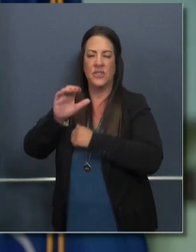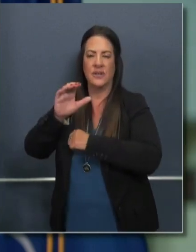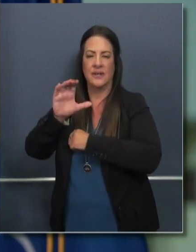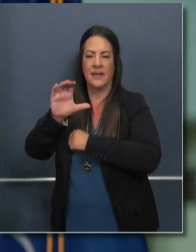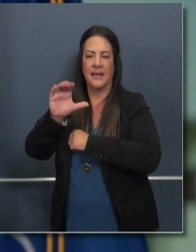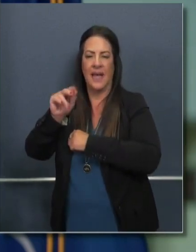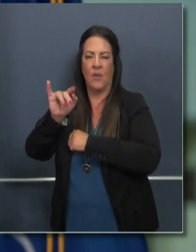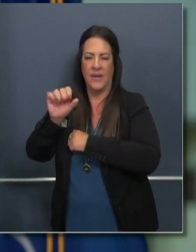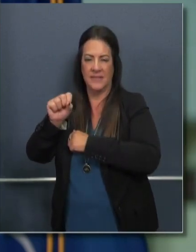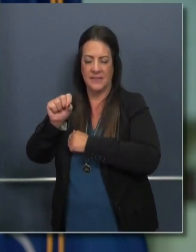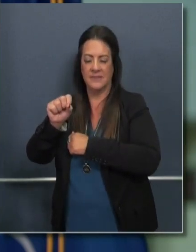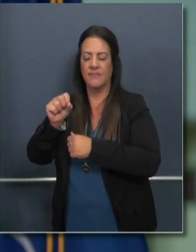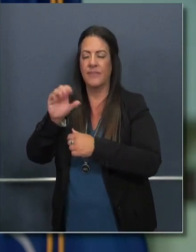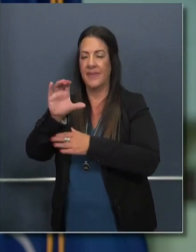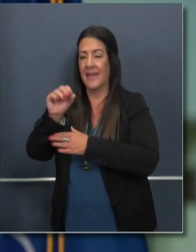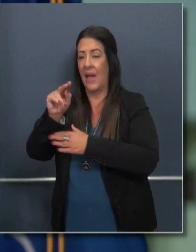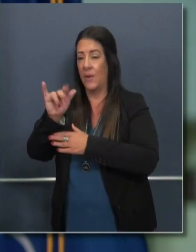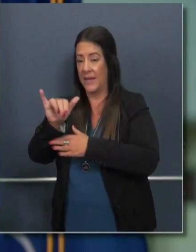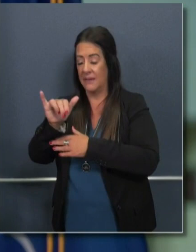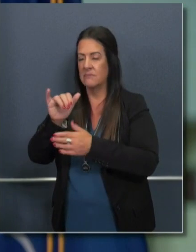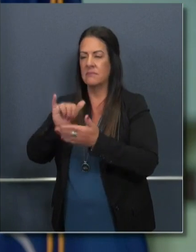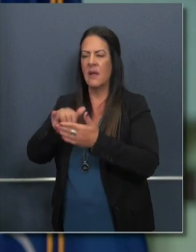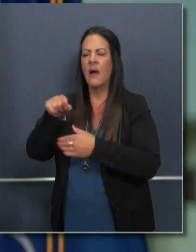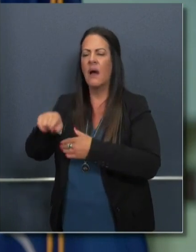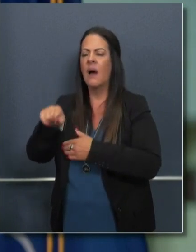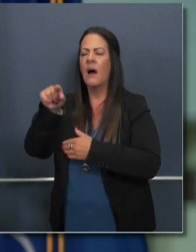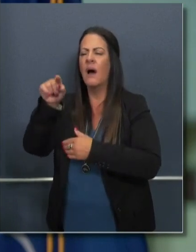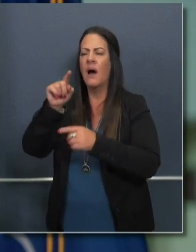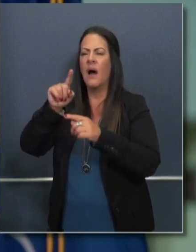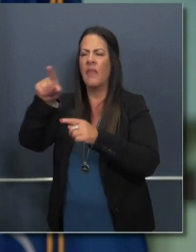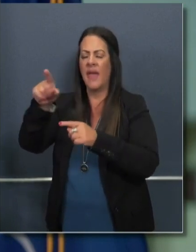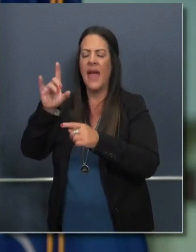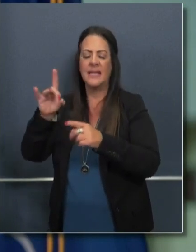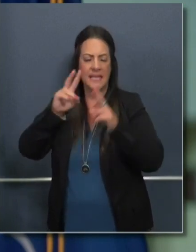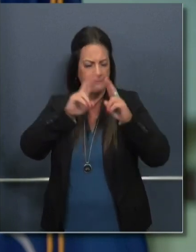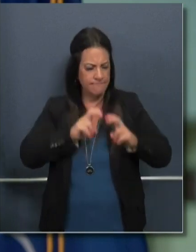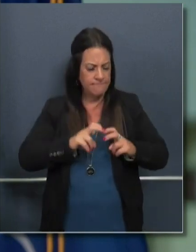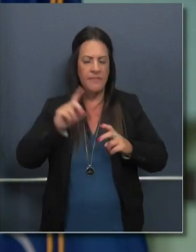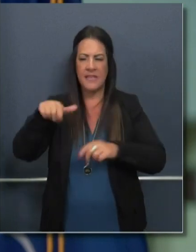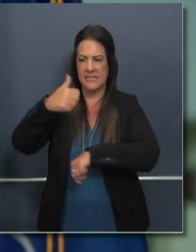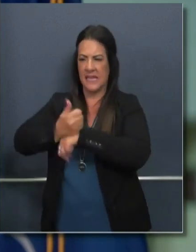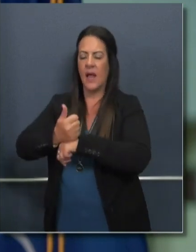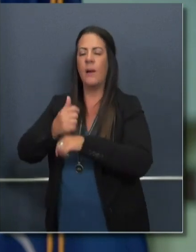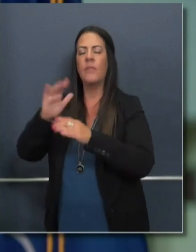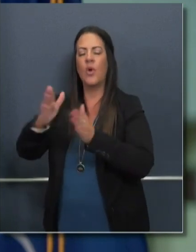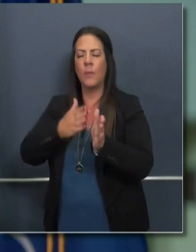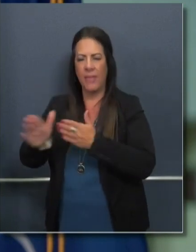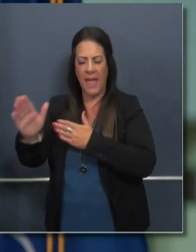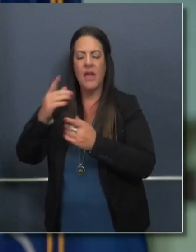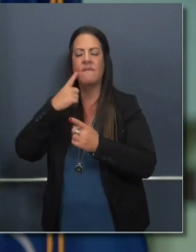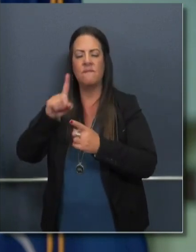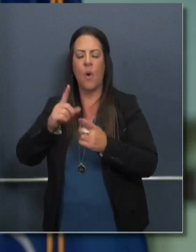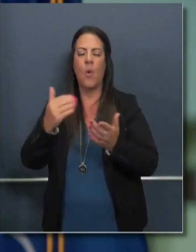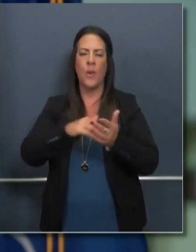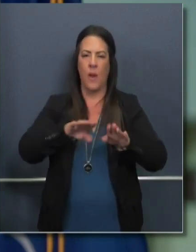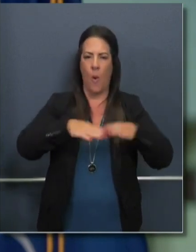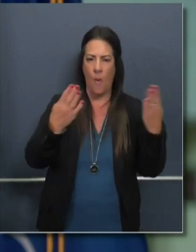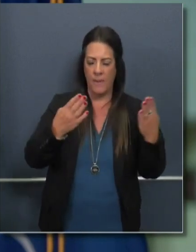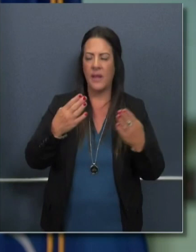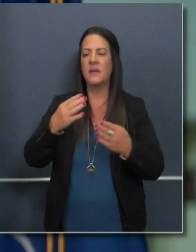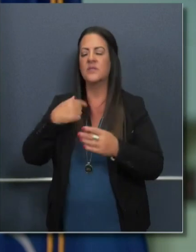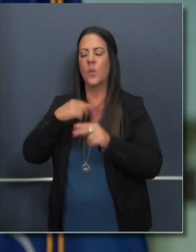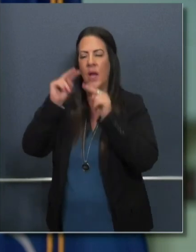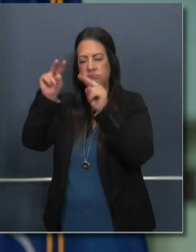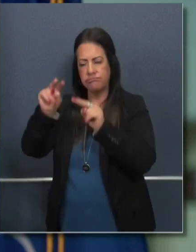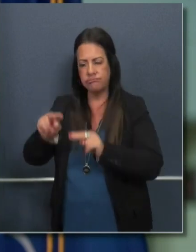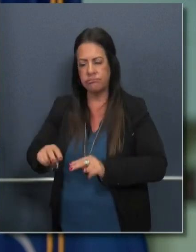those attestations out in one particular county. But as you can see from the attestations, which I encourage you to take a look at, it's